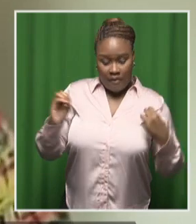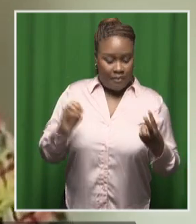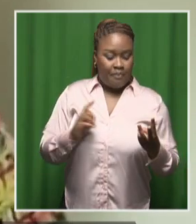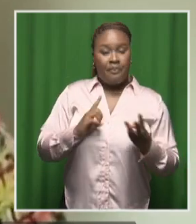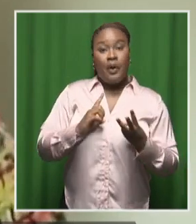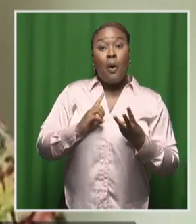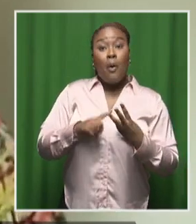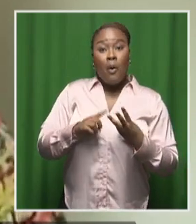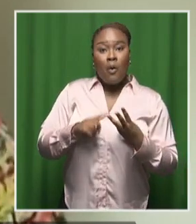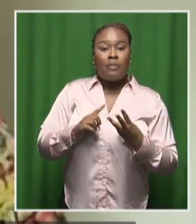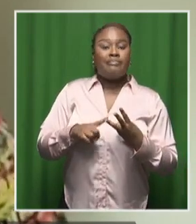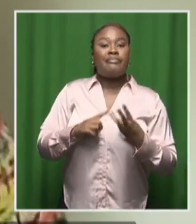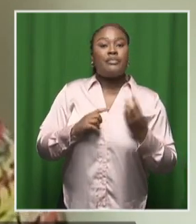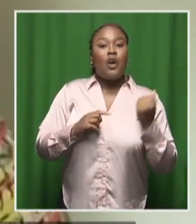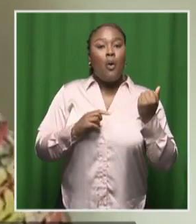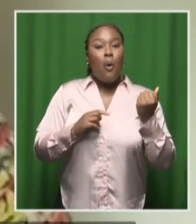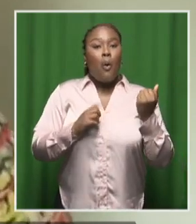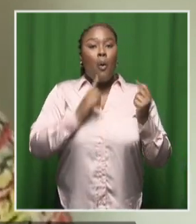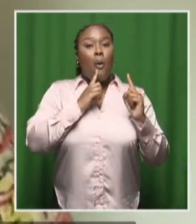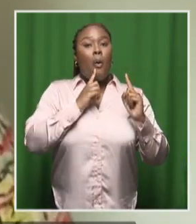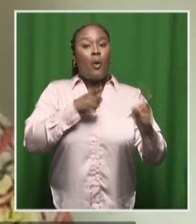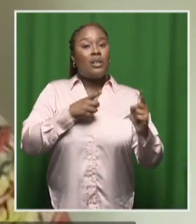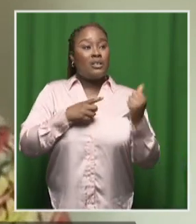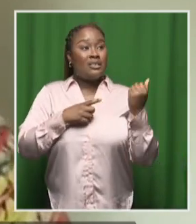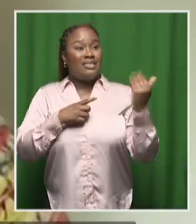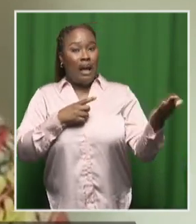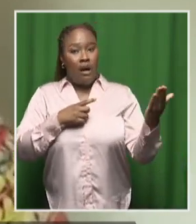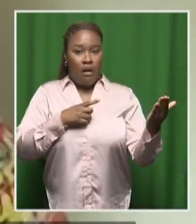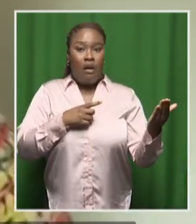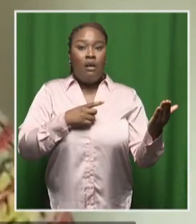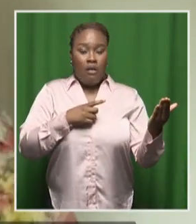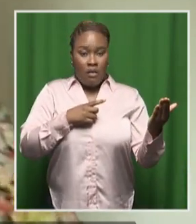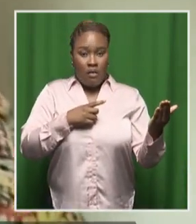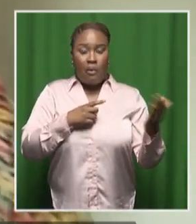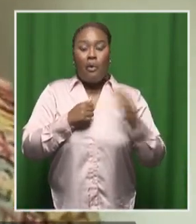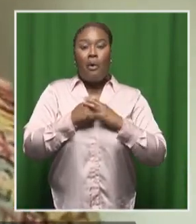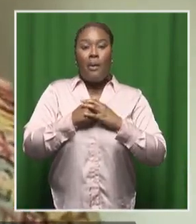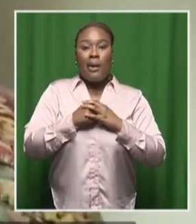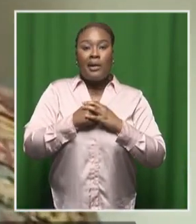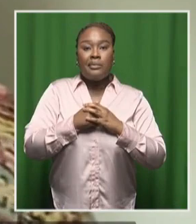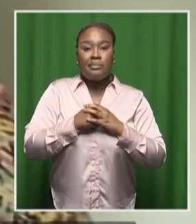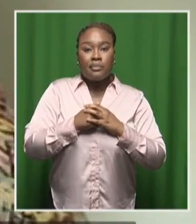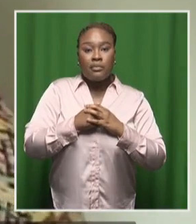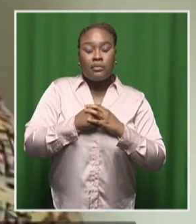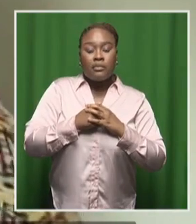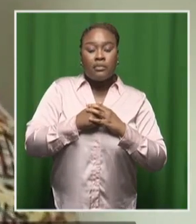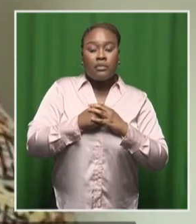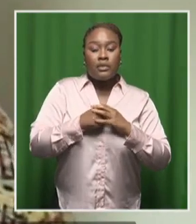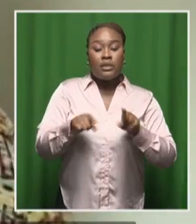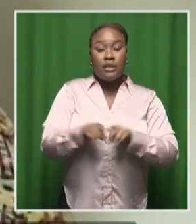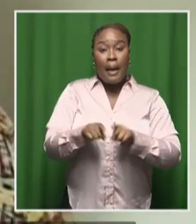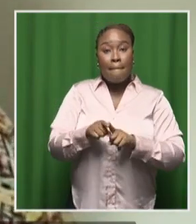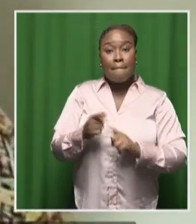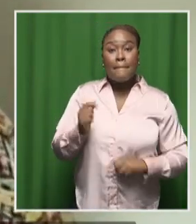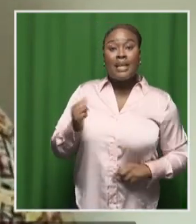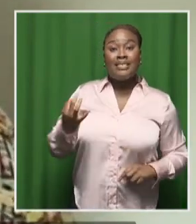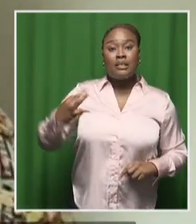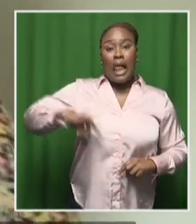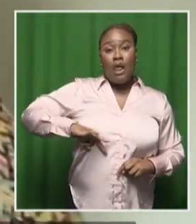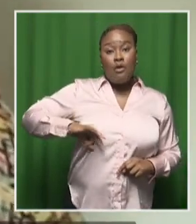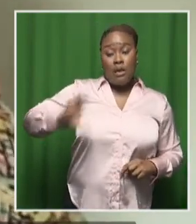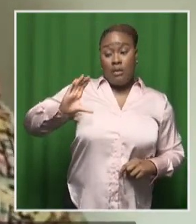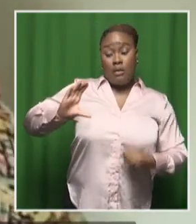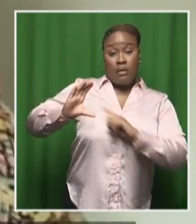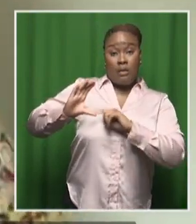orders, and also that your salary, for example, in terms of third-party payments,